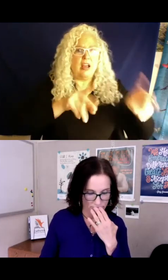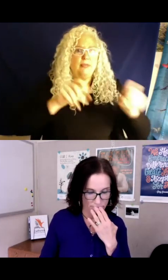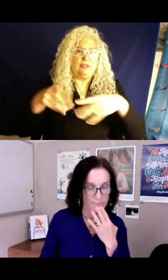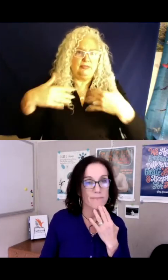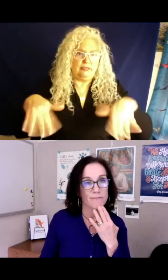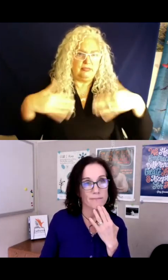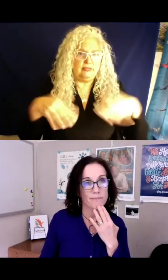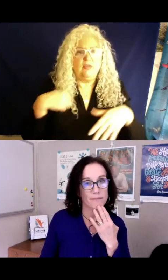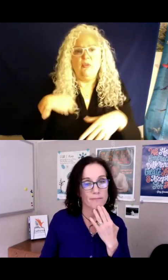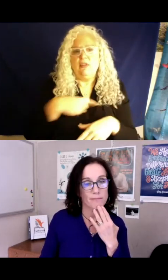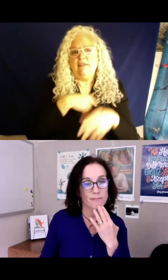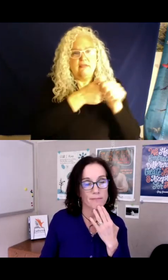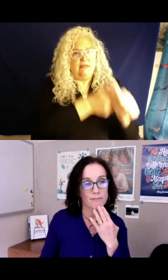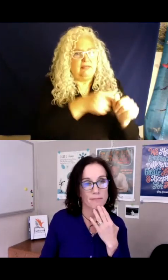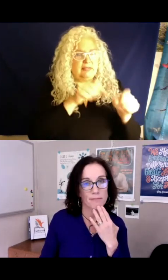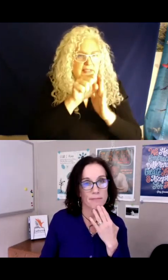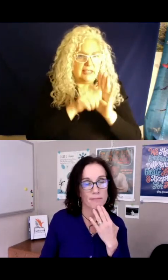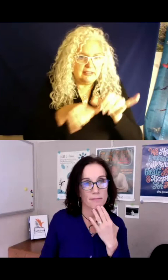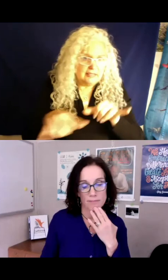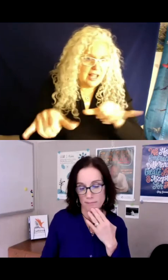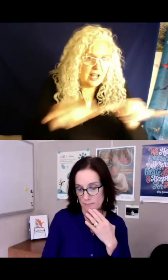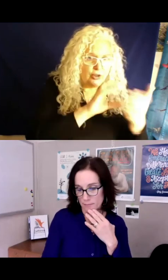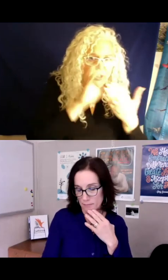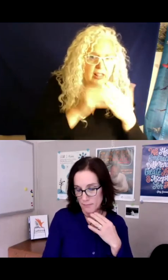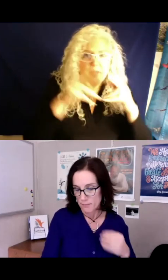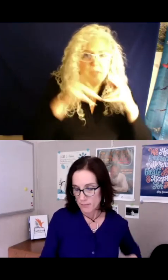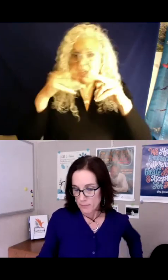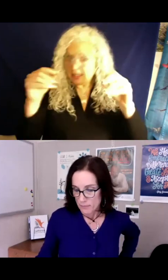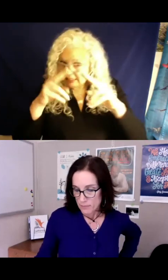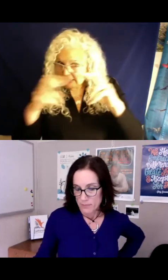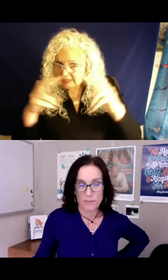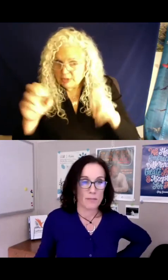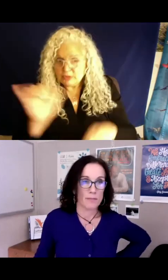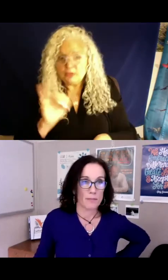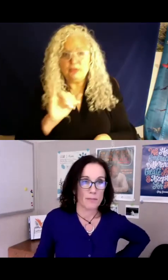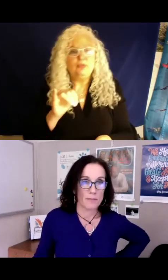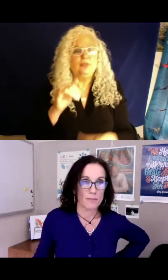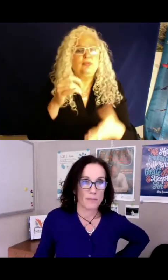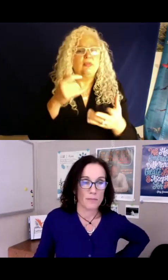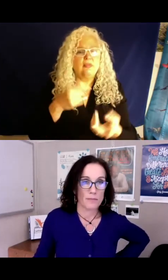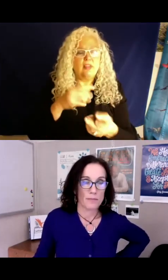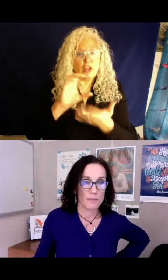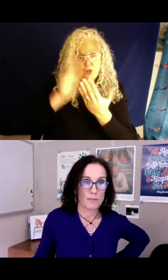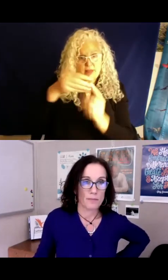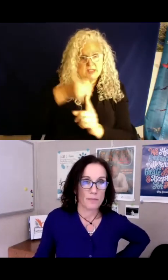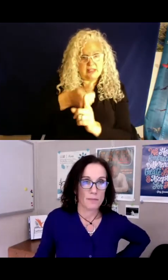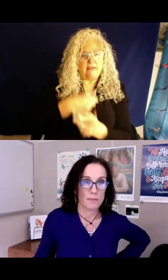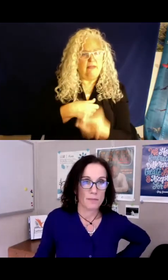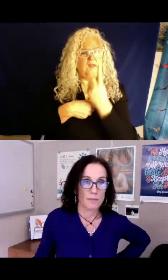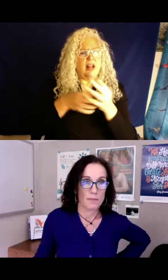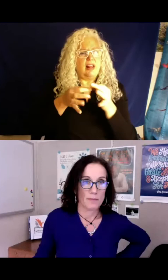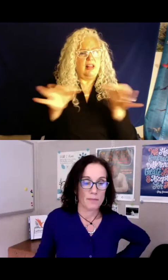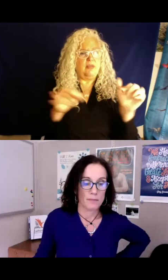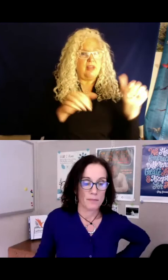art, drama. And so there's many opportunities. So we do follow the state's standards and their